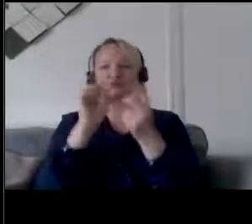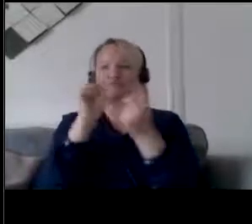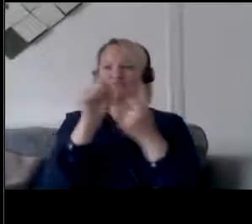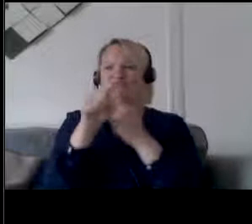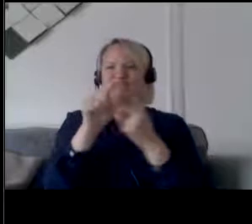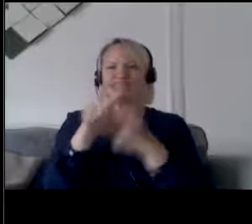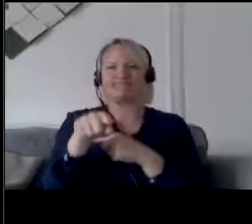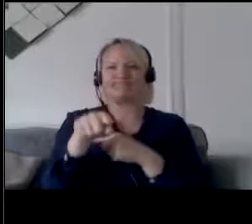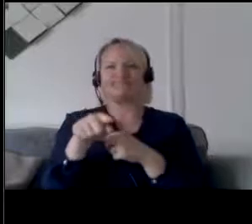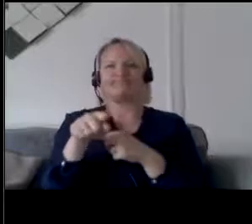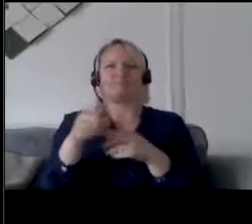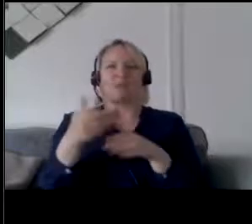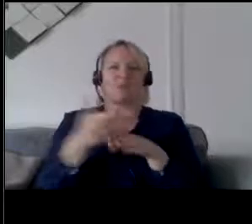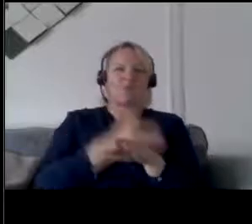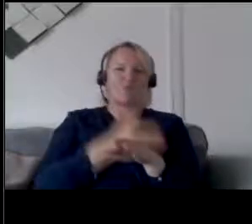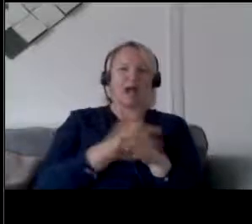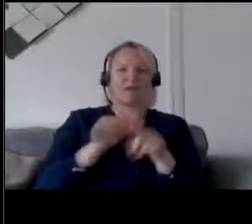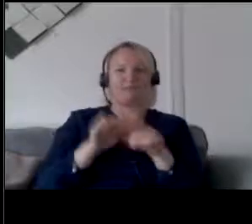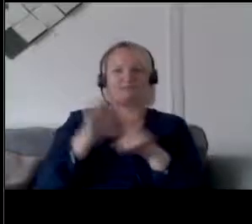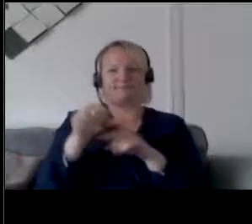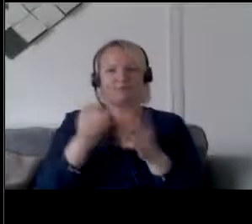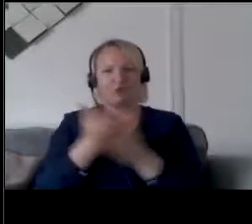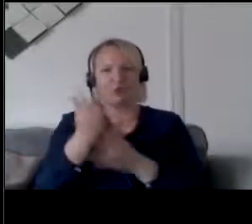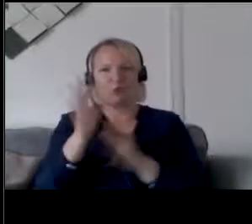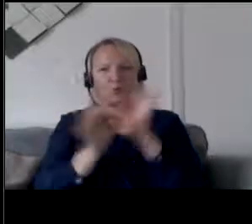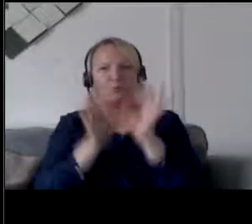and during this webinar. See you soon.